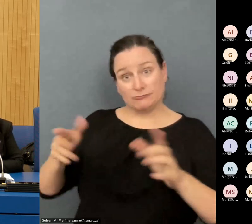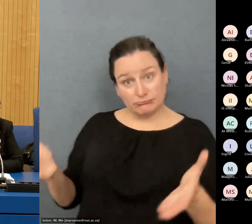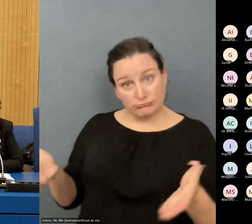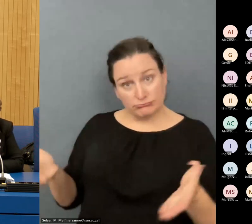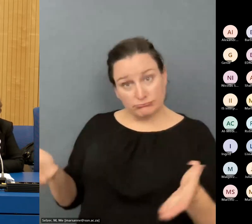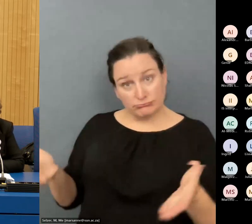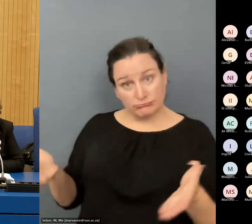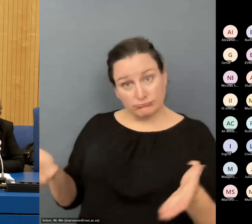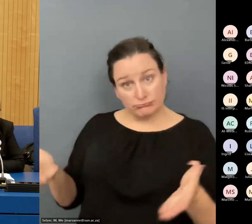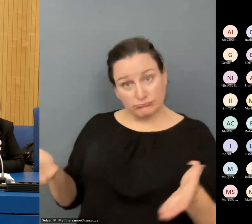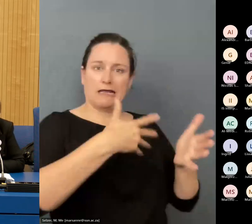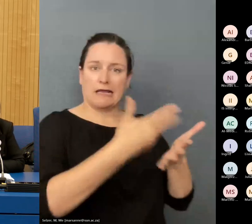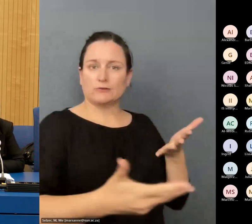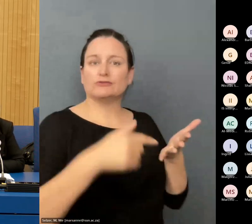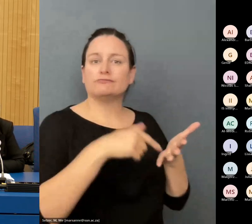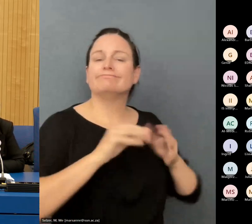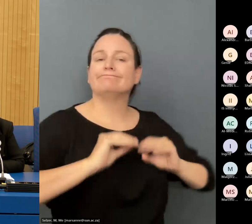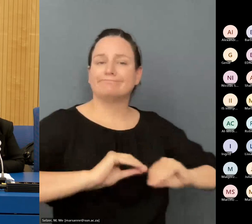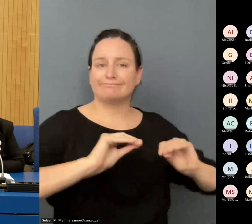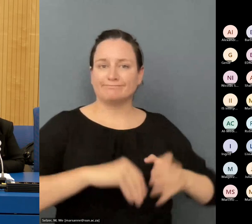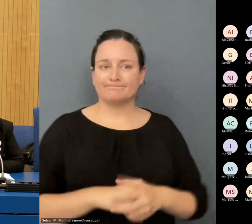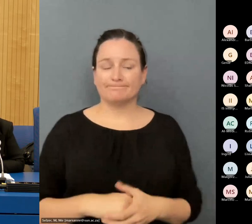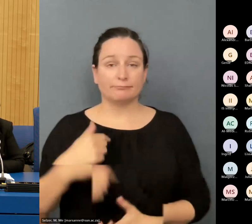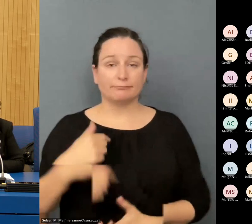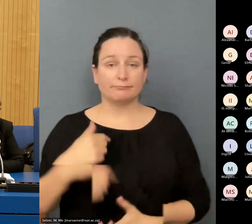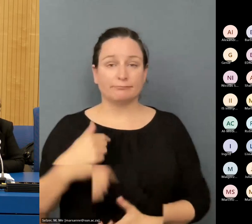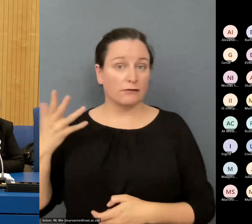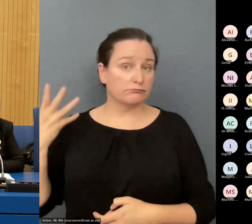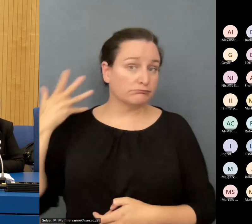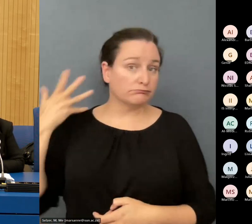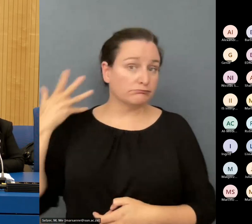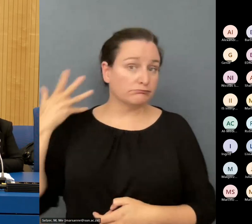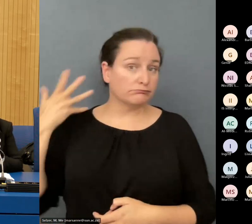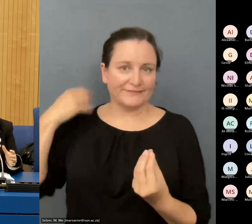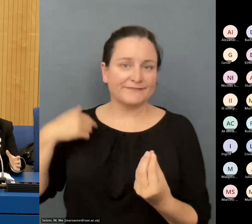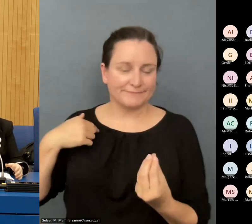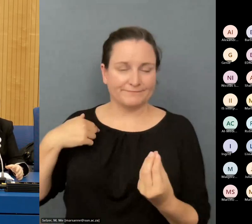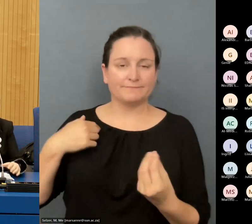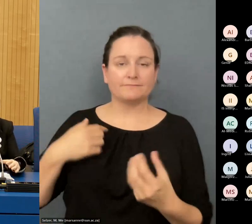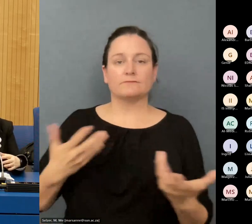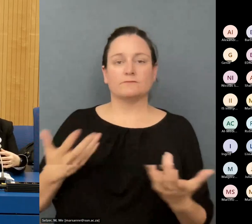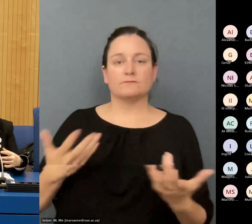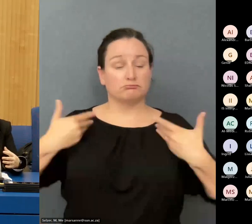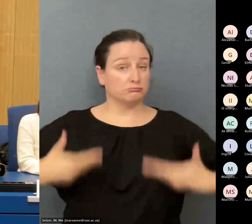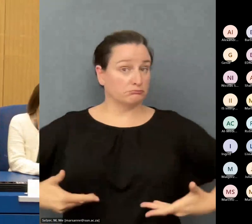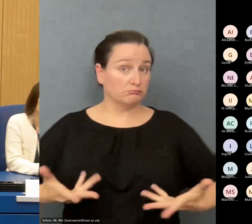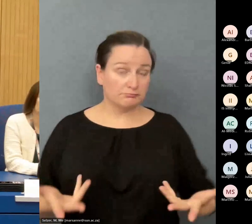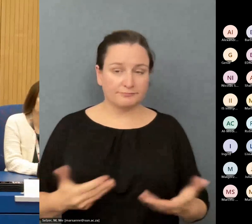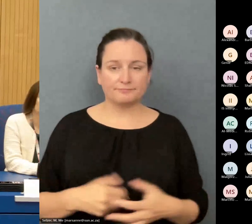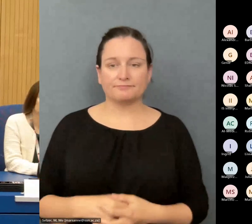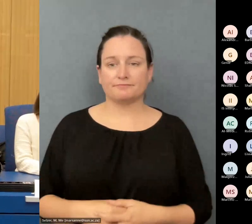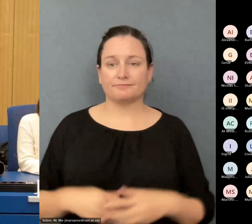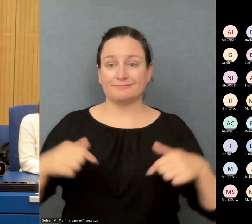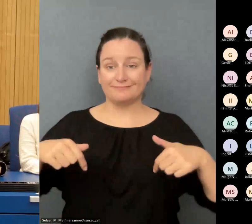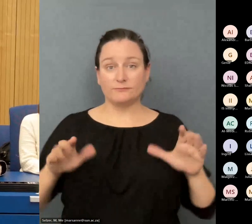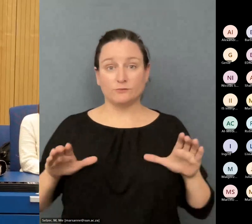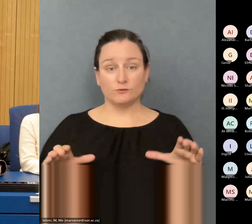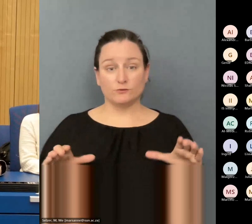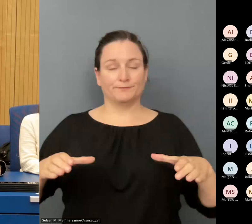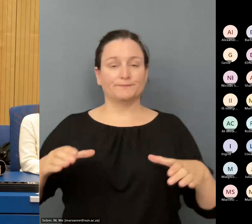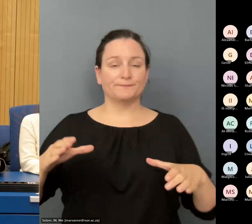I am a cochlear implant user and hard-of-hearing person. And as an introduction to us, deafness and